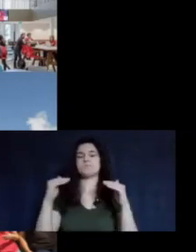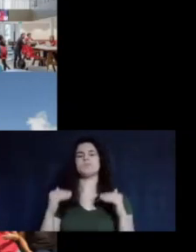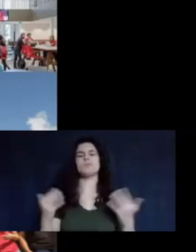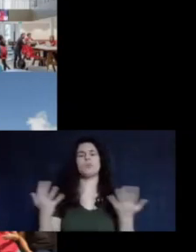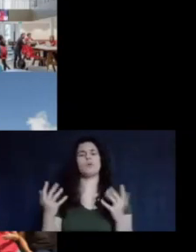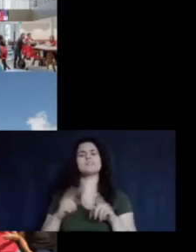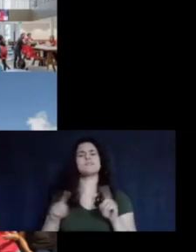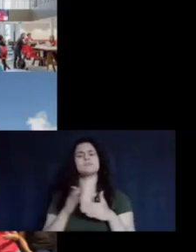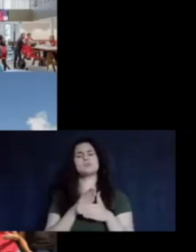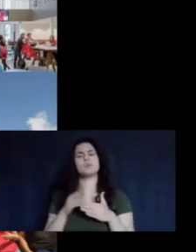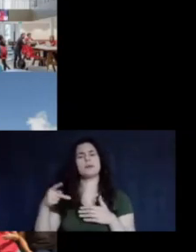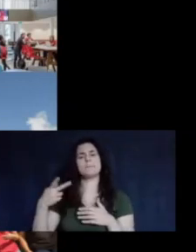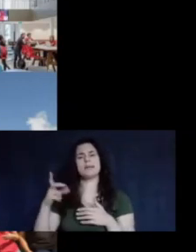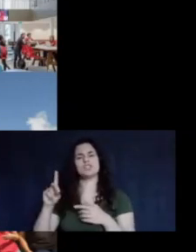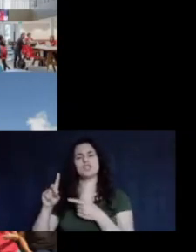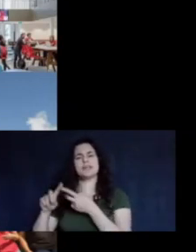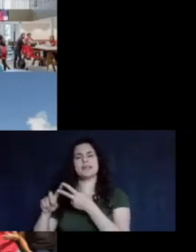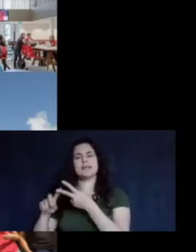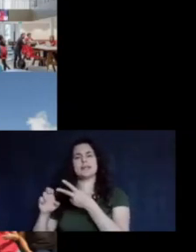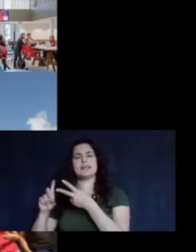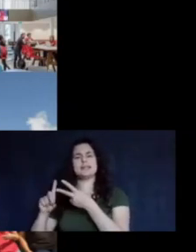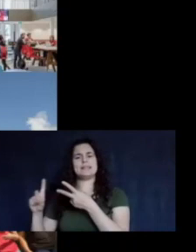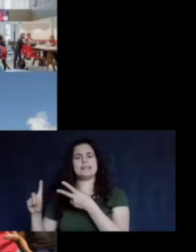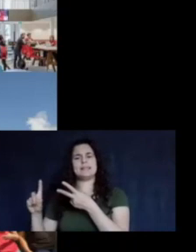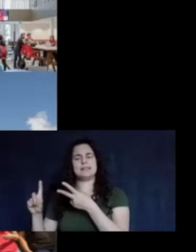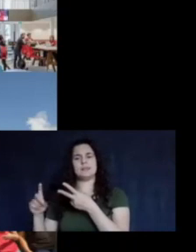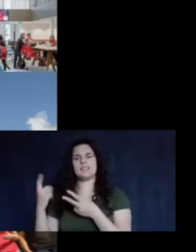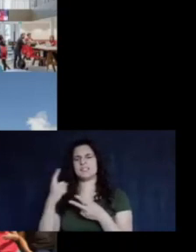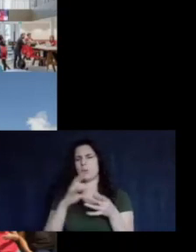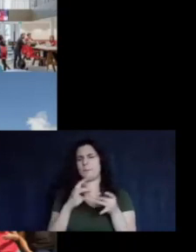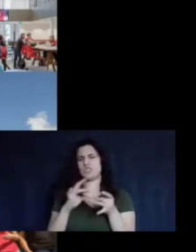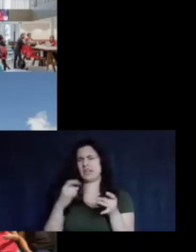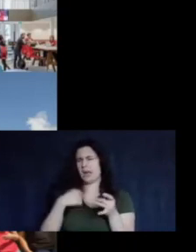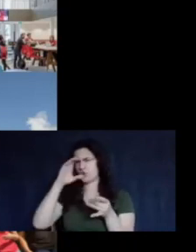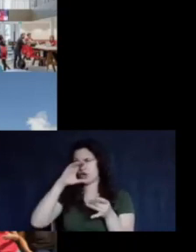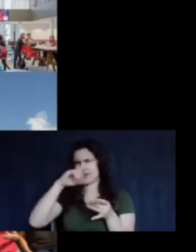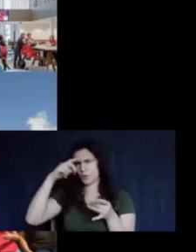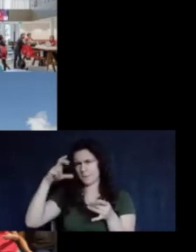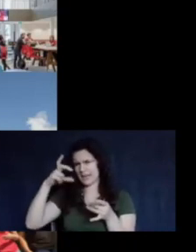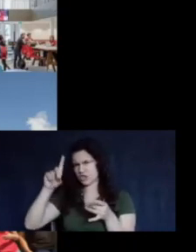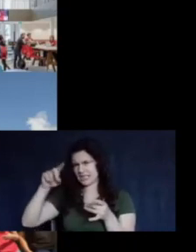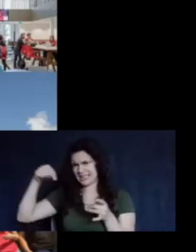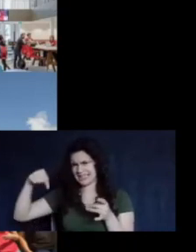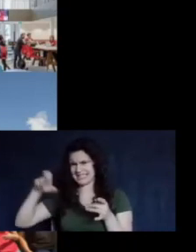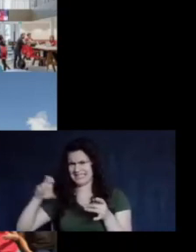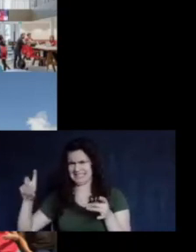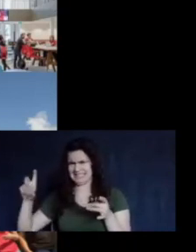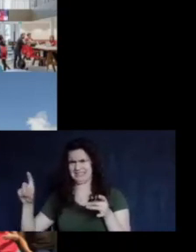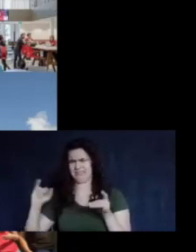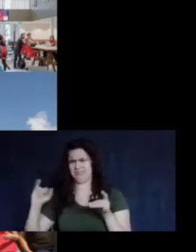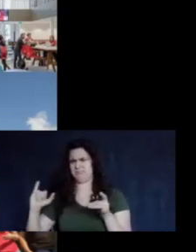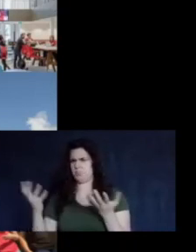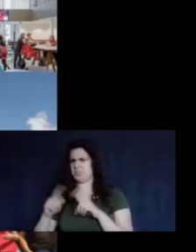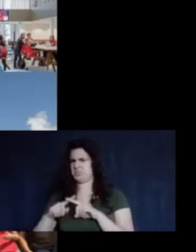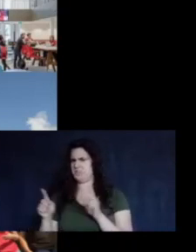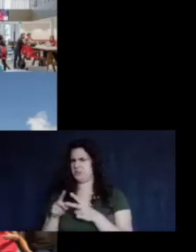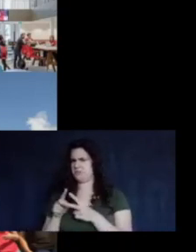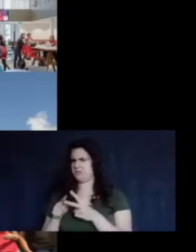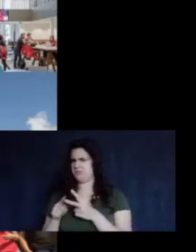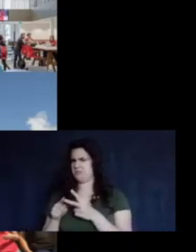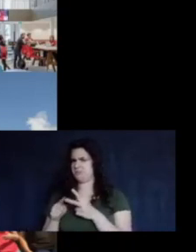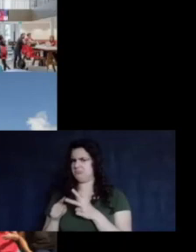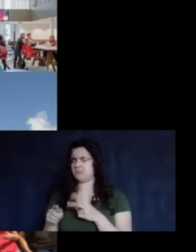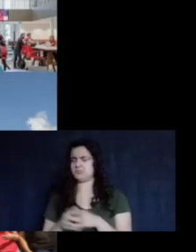a PhD and an EDD? And someone had mentioned I was looking for a PhD and this is an EDD. Is there a difference? What is the difference?